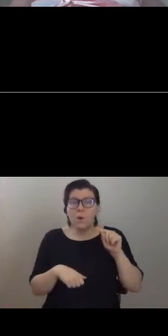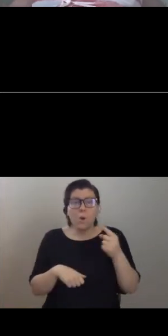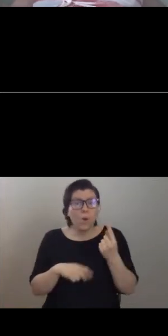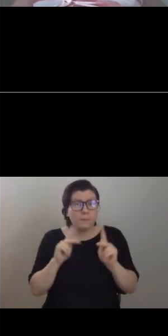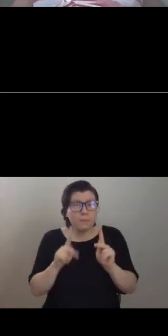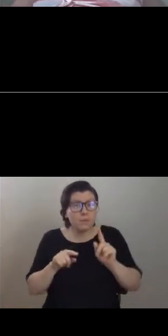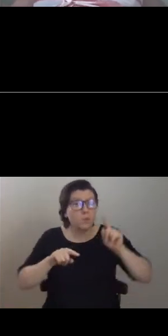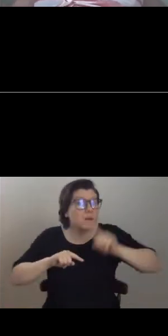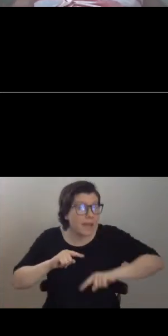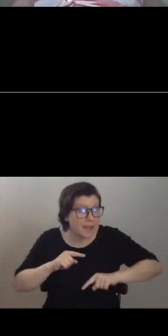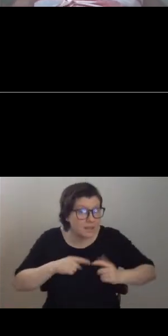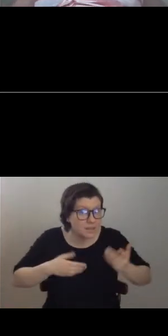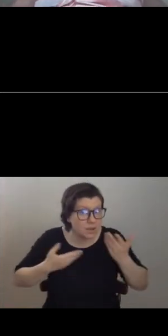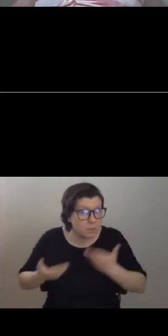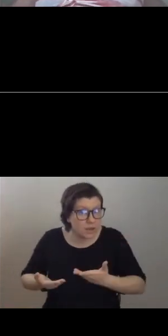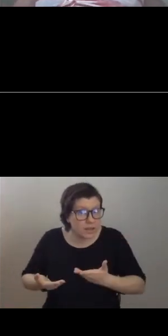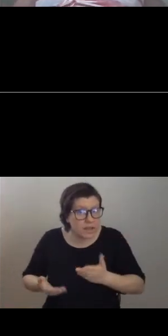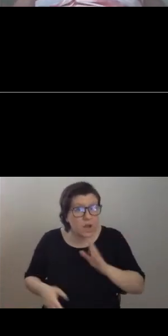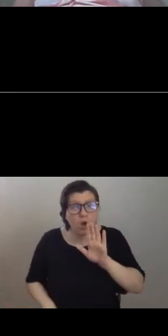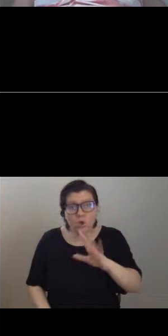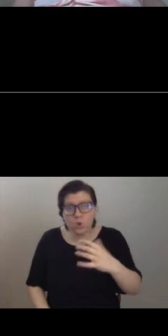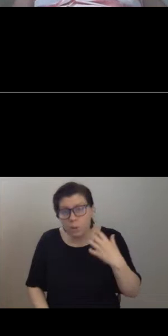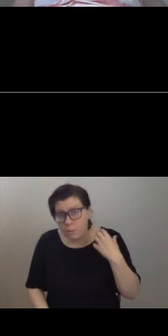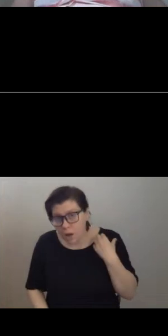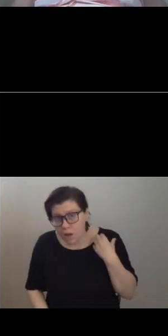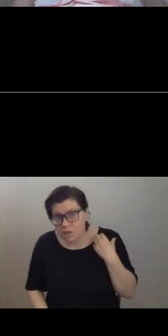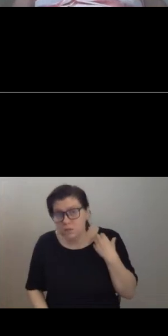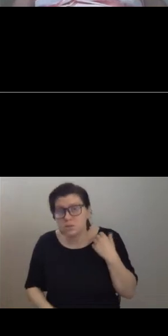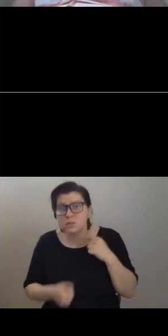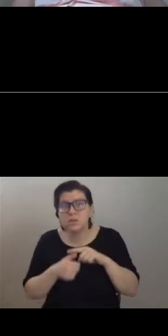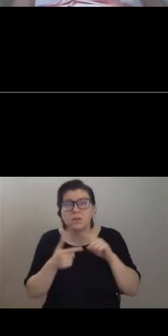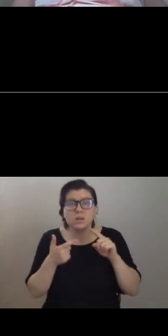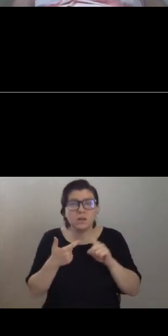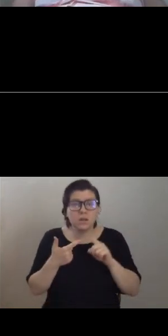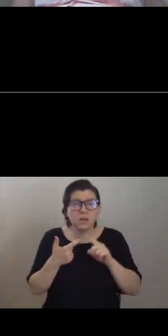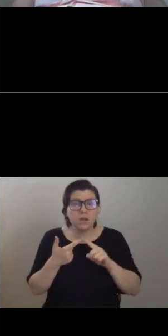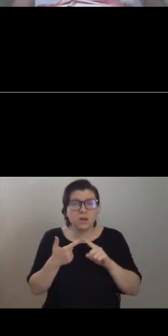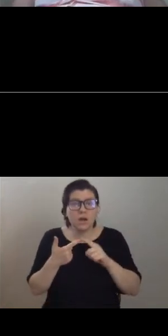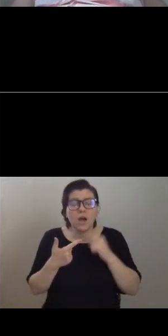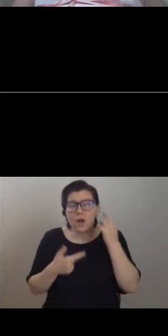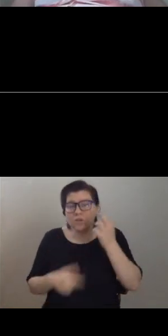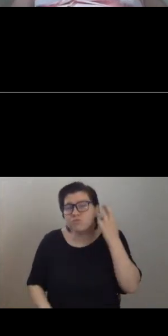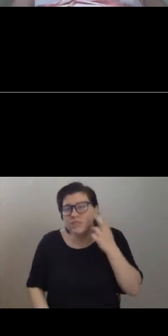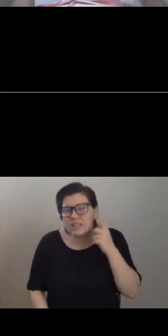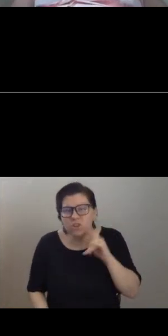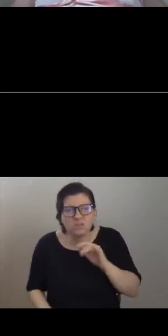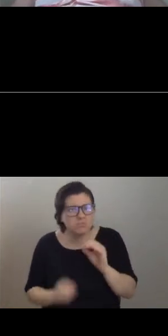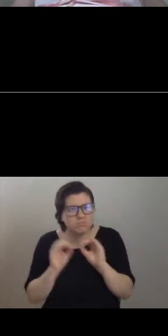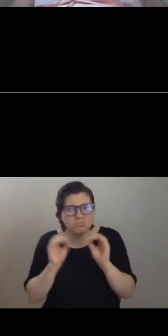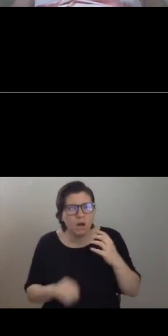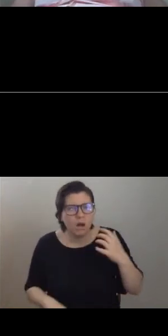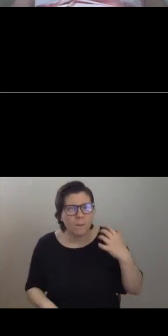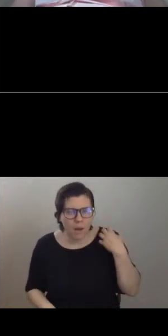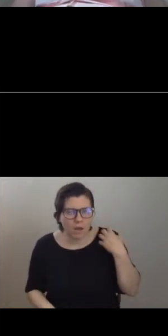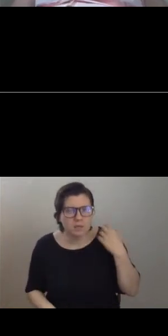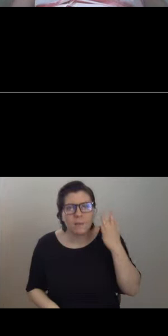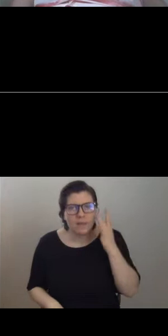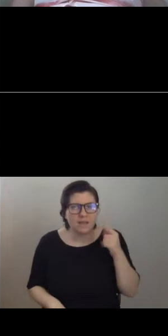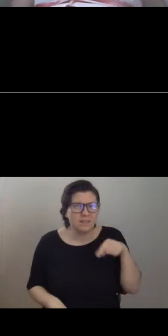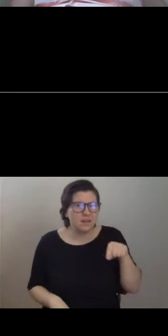take in, it would be your boss. And the reasons for that is because they're afraid